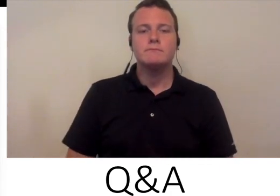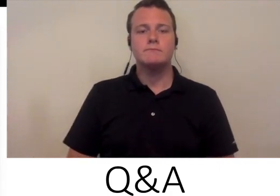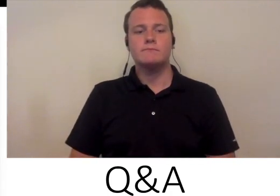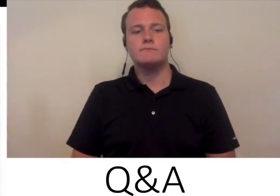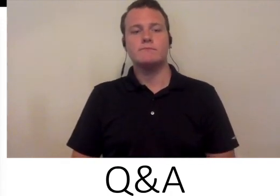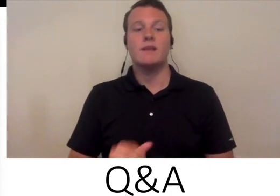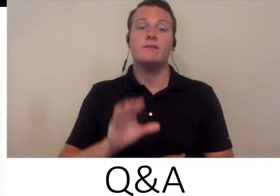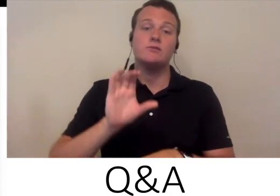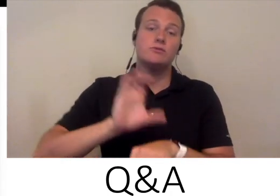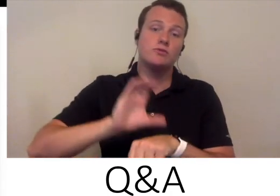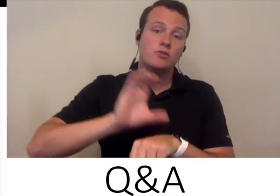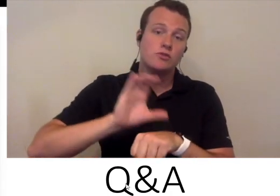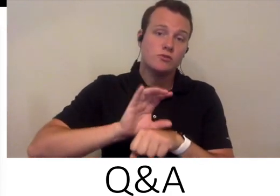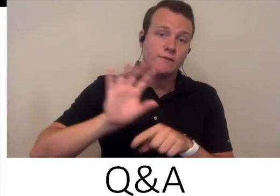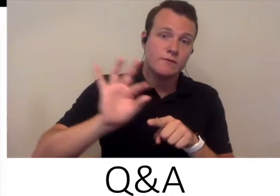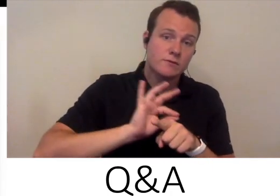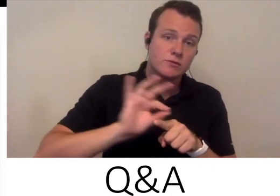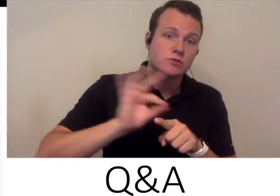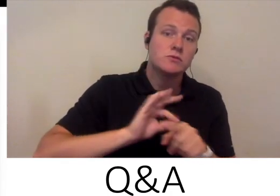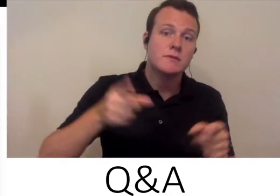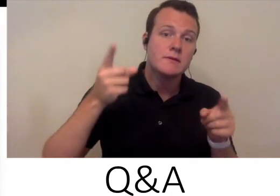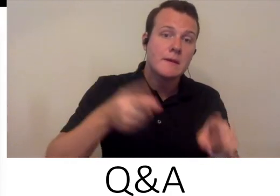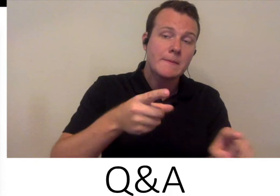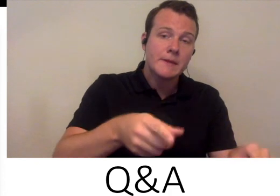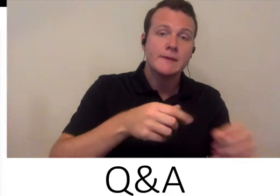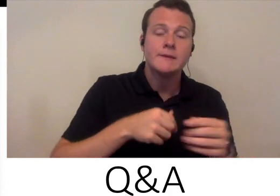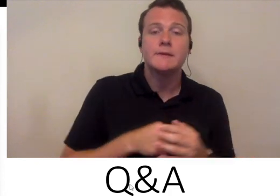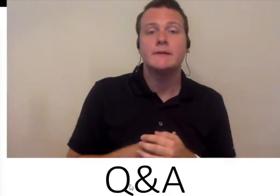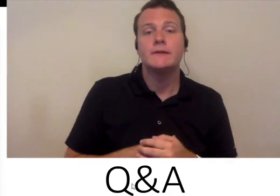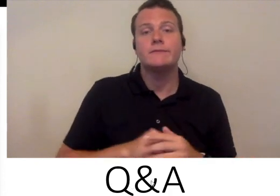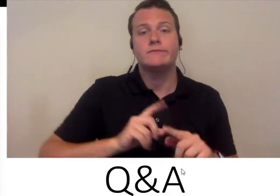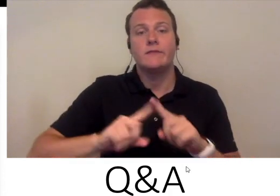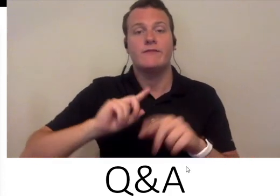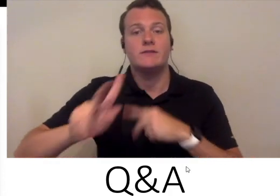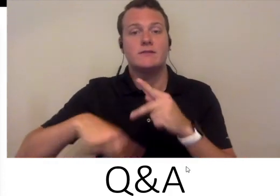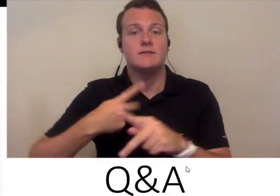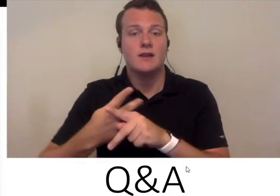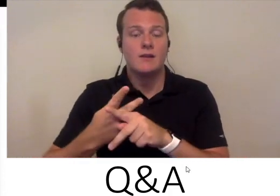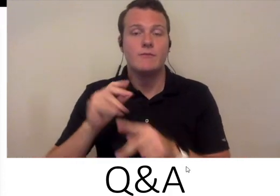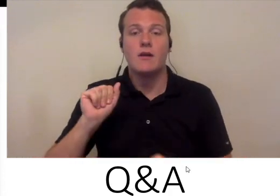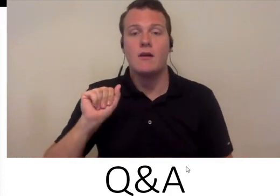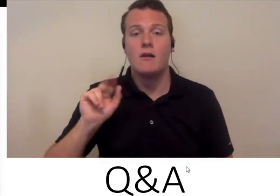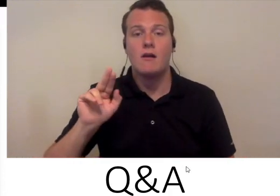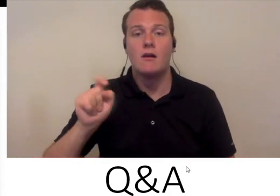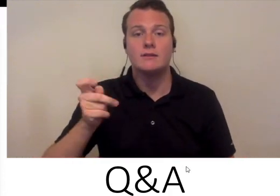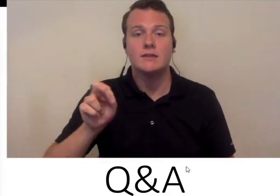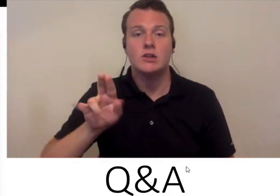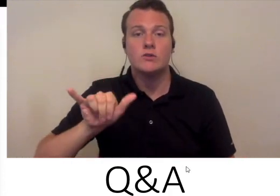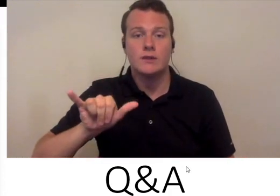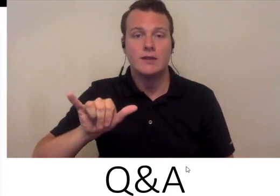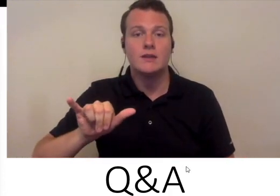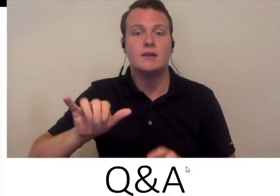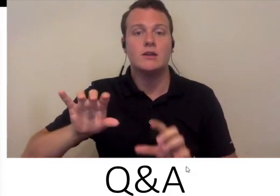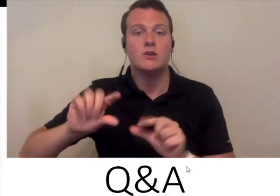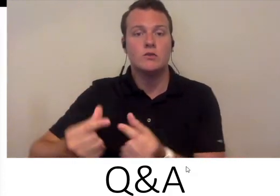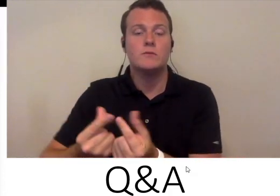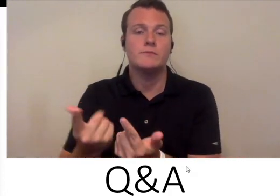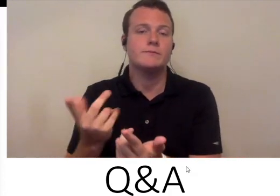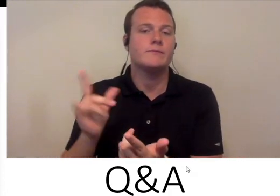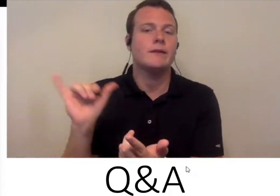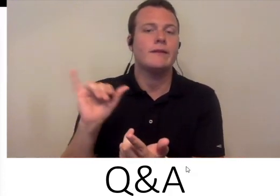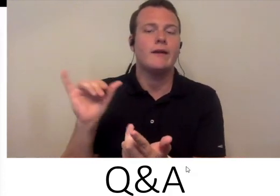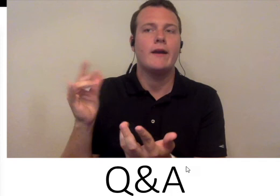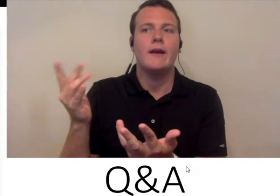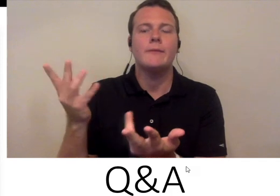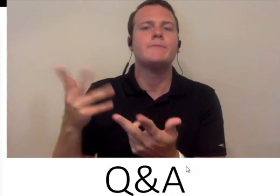functions that go on. There are different types of auxiliary groups. There's, you also have